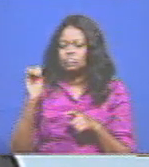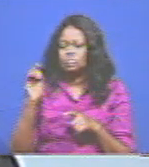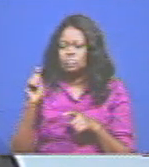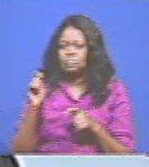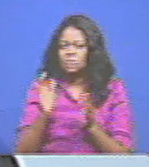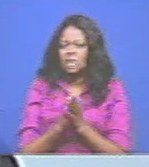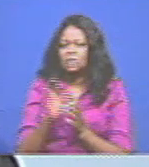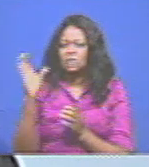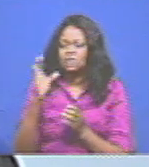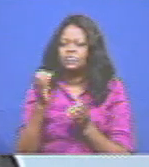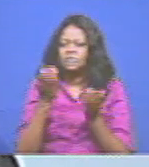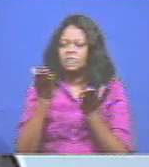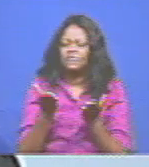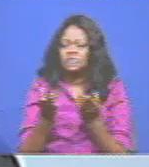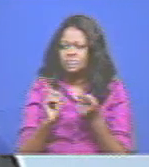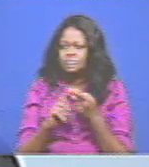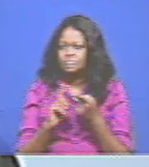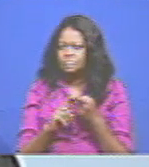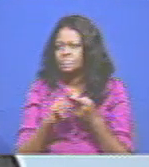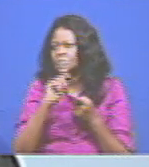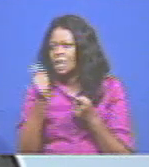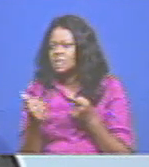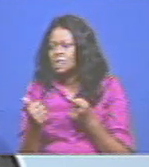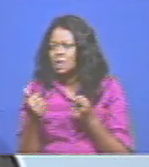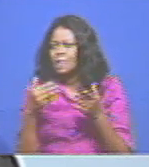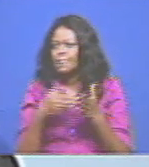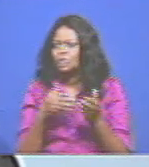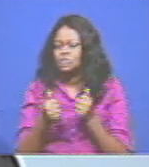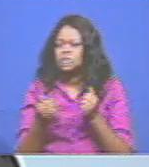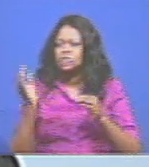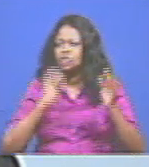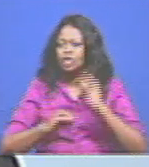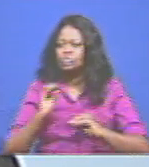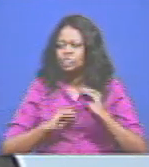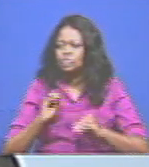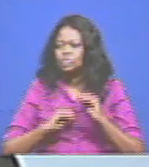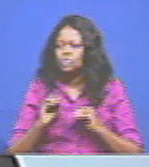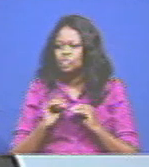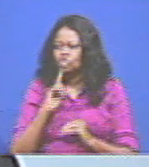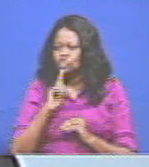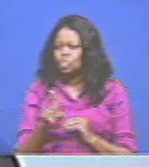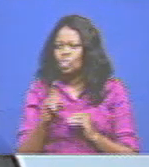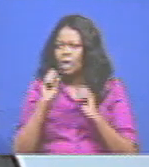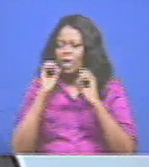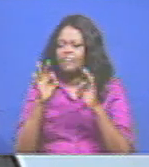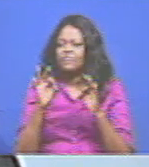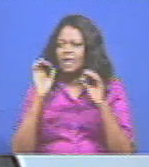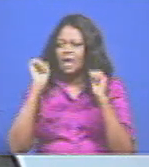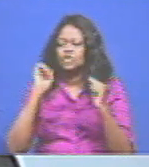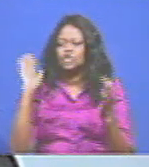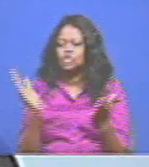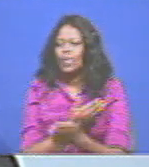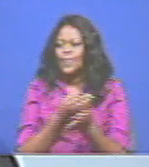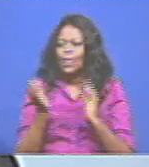civil service. Mm-hmm. Then the other obstacle is corruption. Mm-hmm. So if he is able to fight corruption